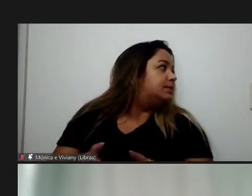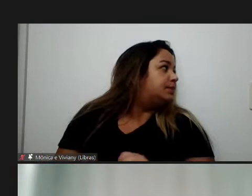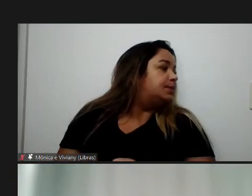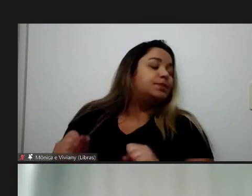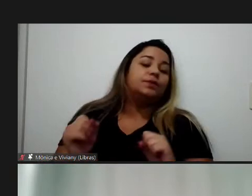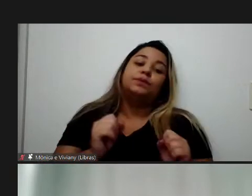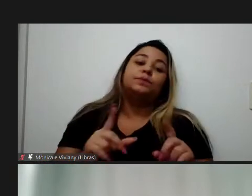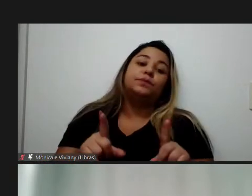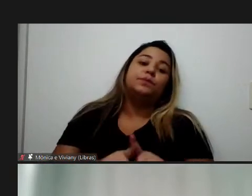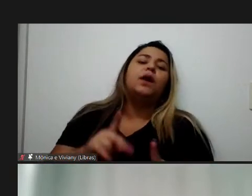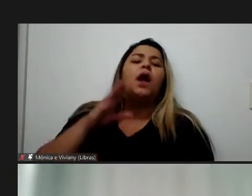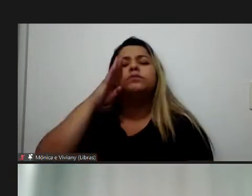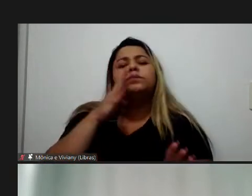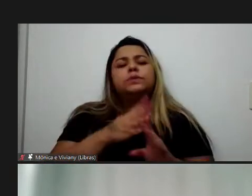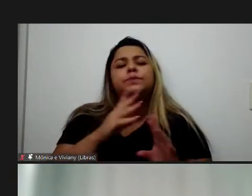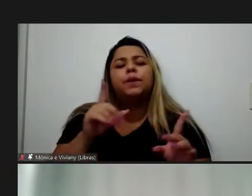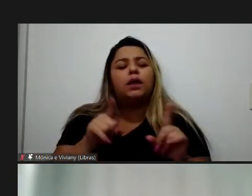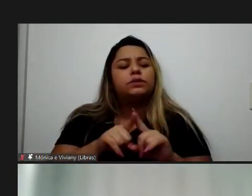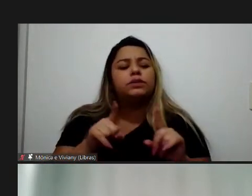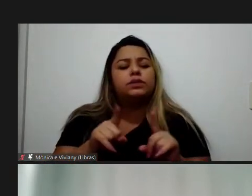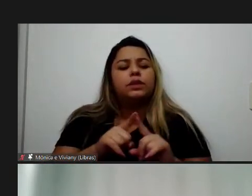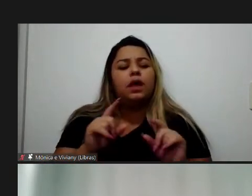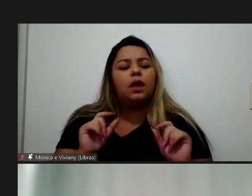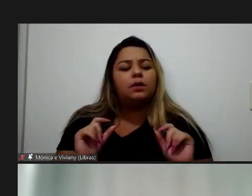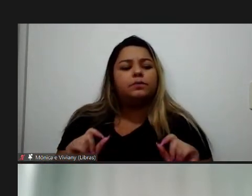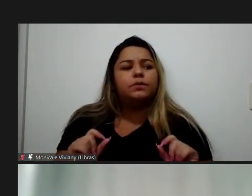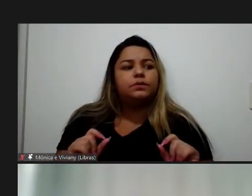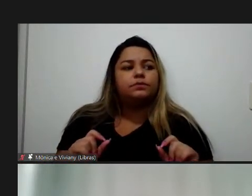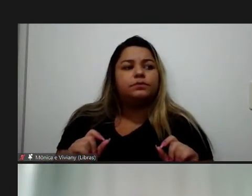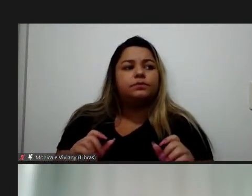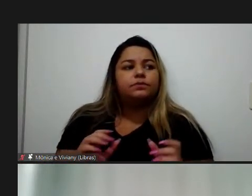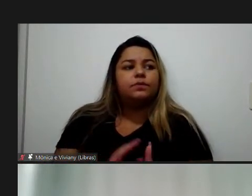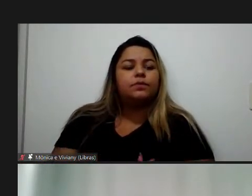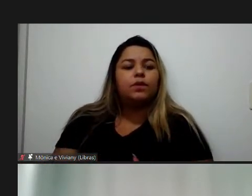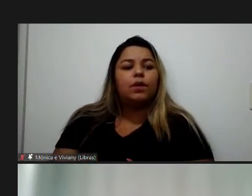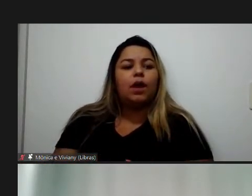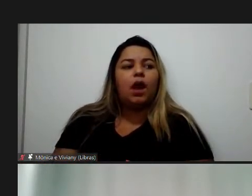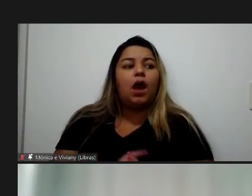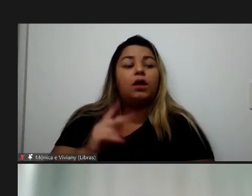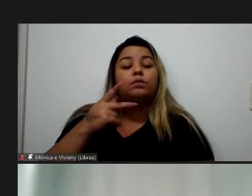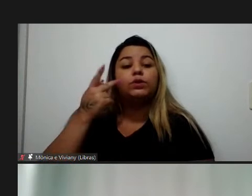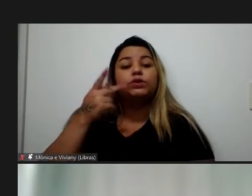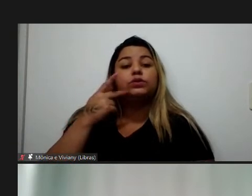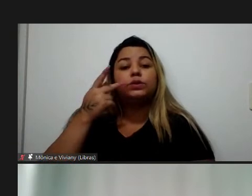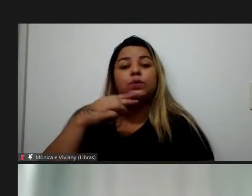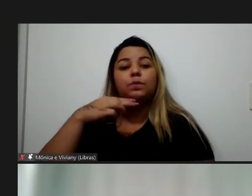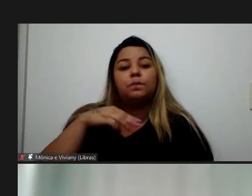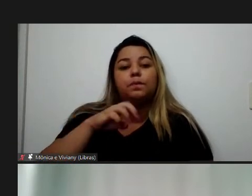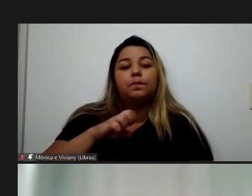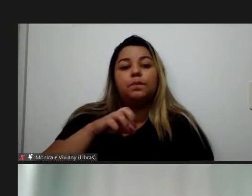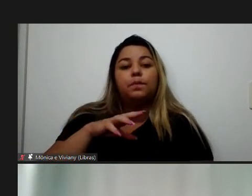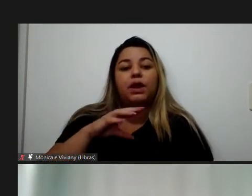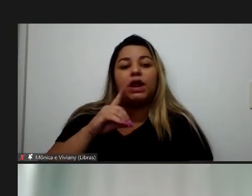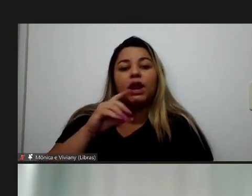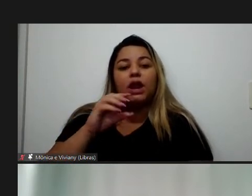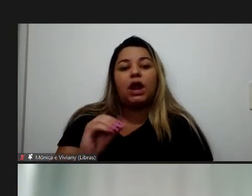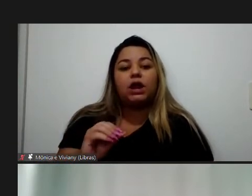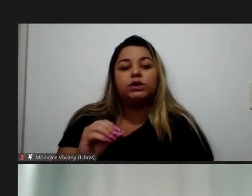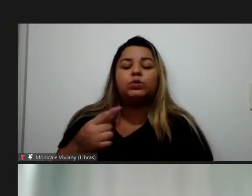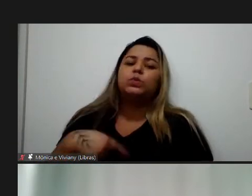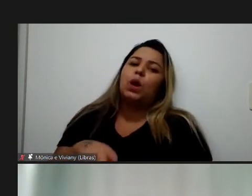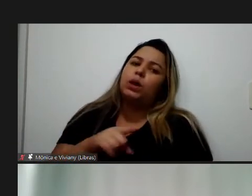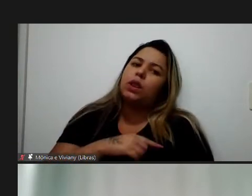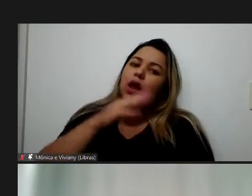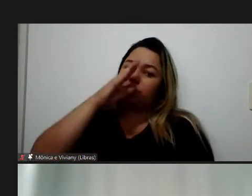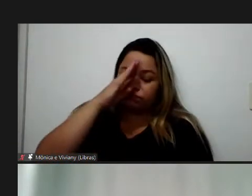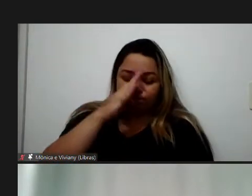policies and the policies to restrict marketing and the policies to inform consumers to make the